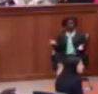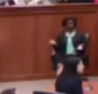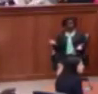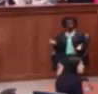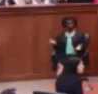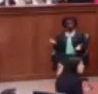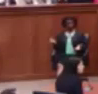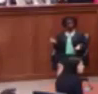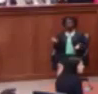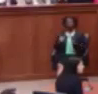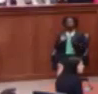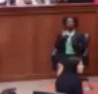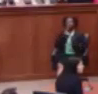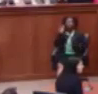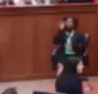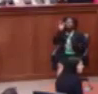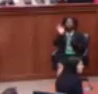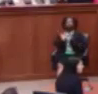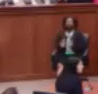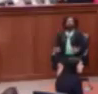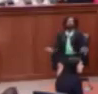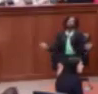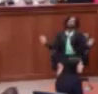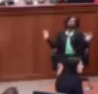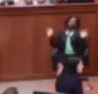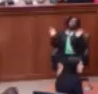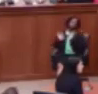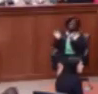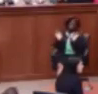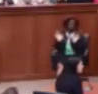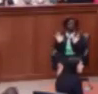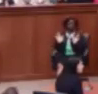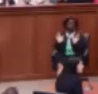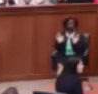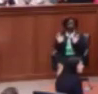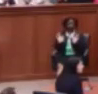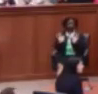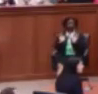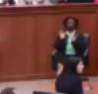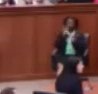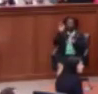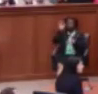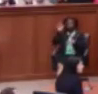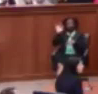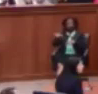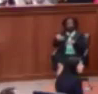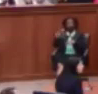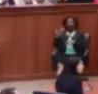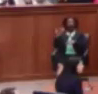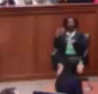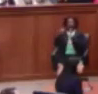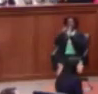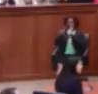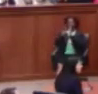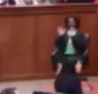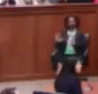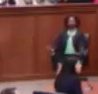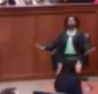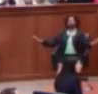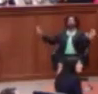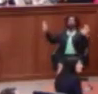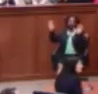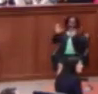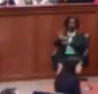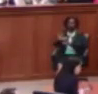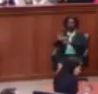are vital. There is no communication. Our parents are spread across the state. You